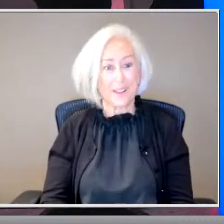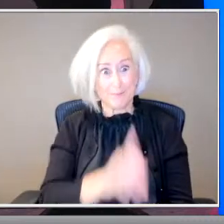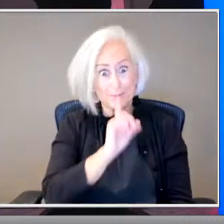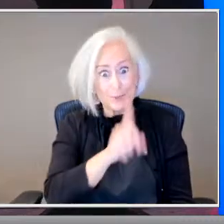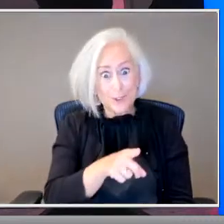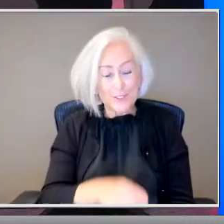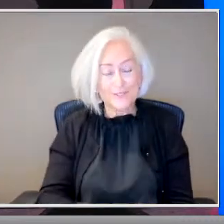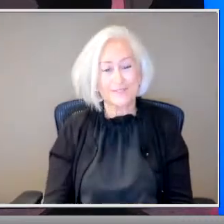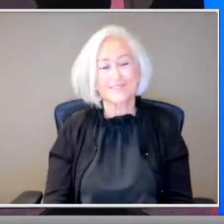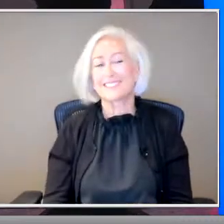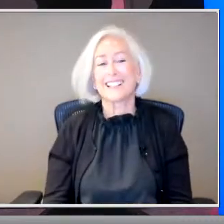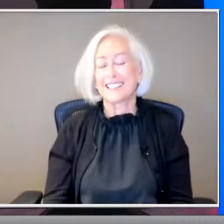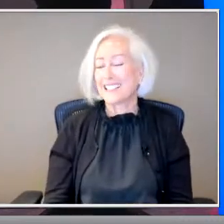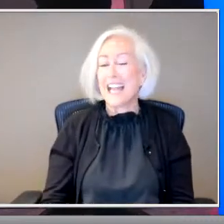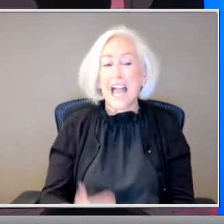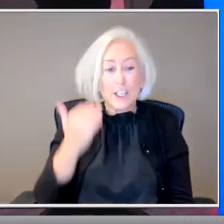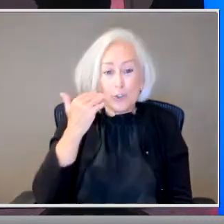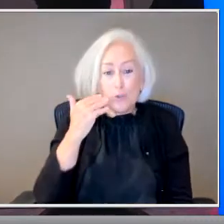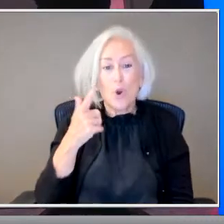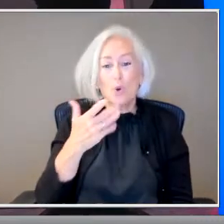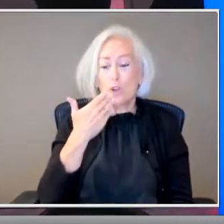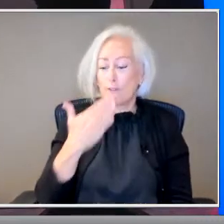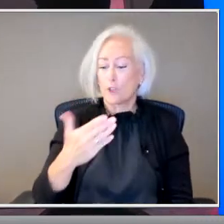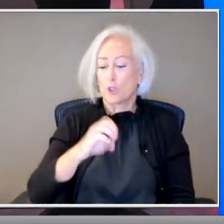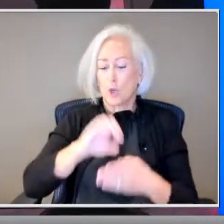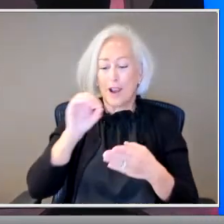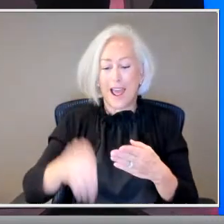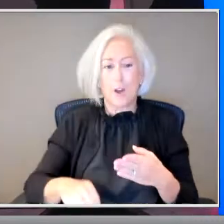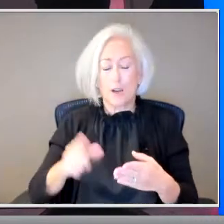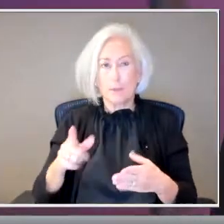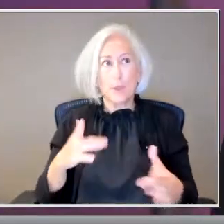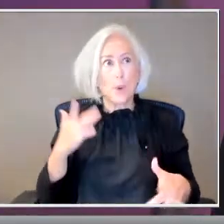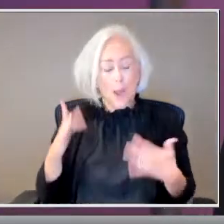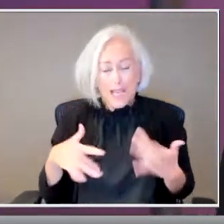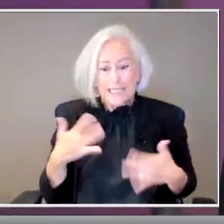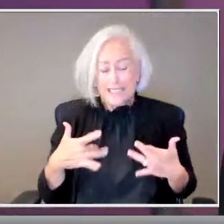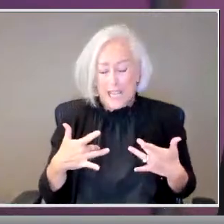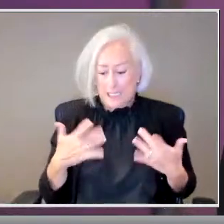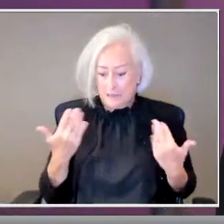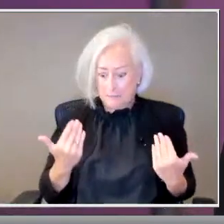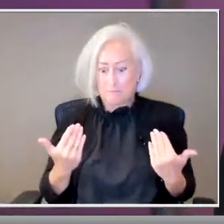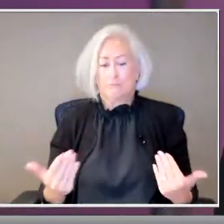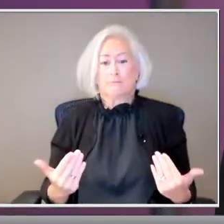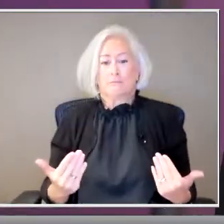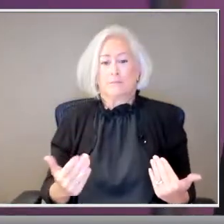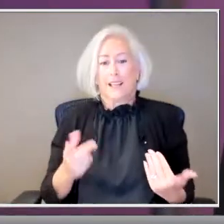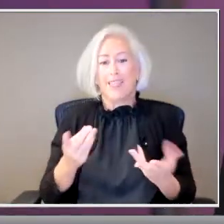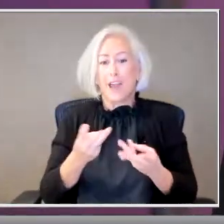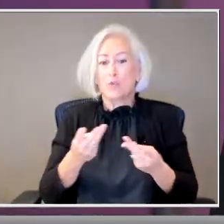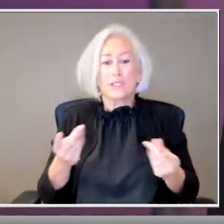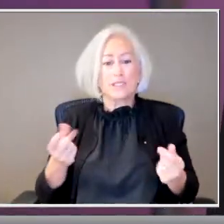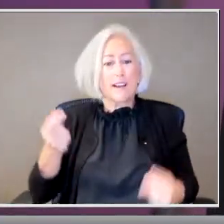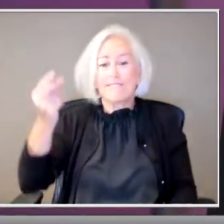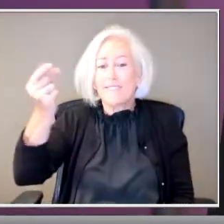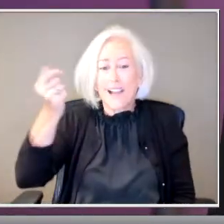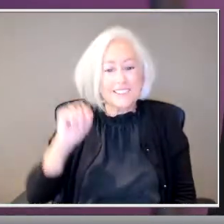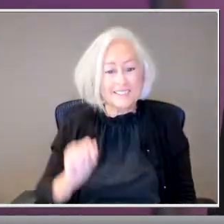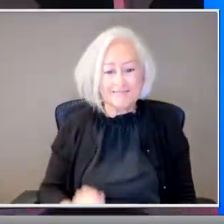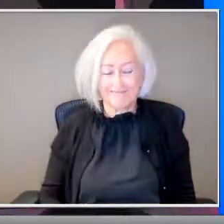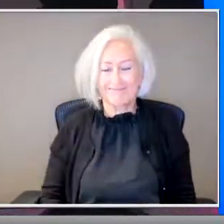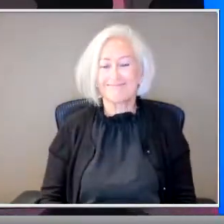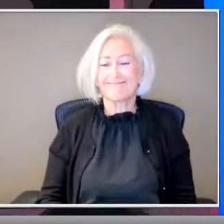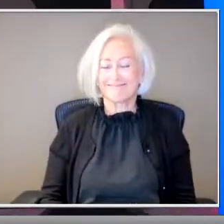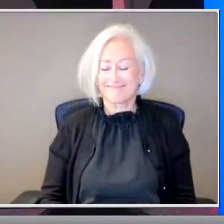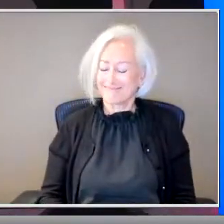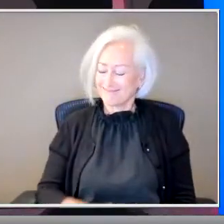When you know that you're getting a good outcome too, you're excited to, Right. And it resolved pretty fast too. So positive,